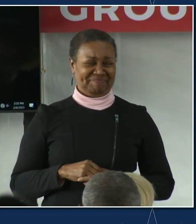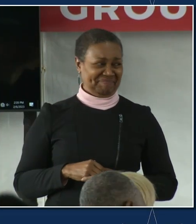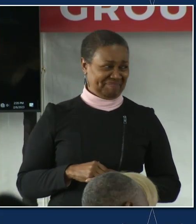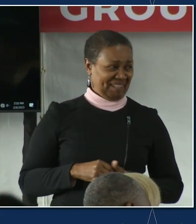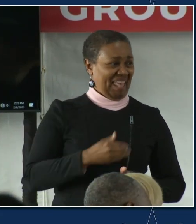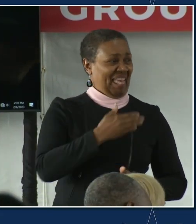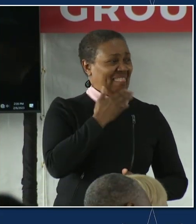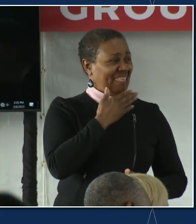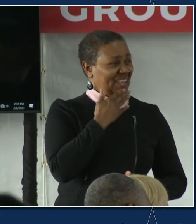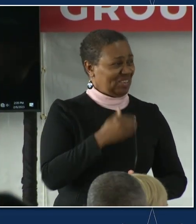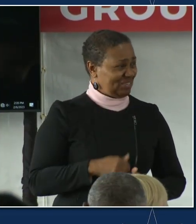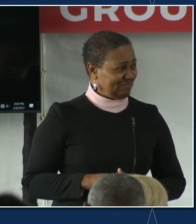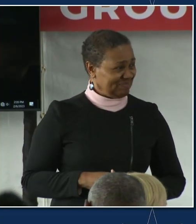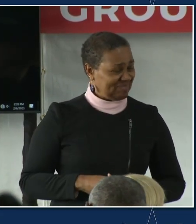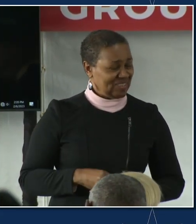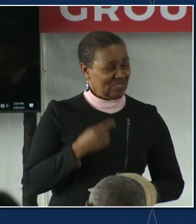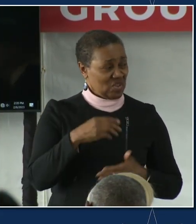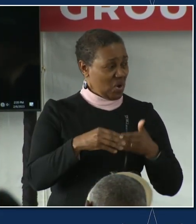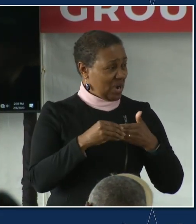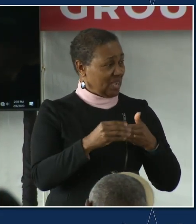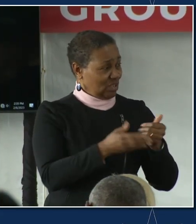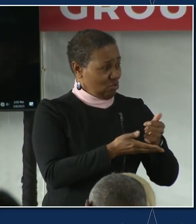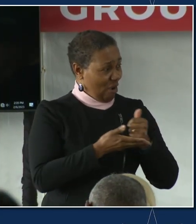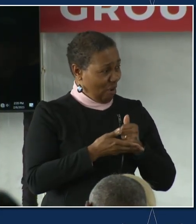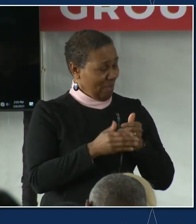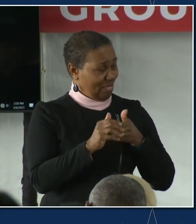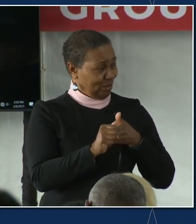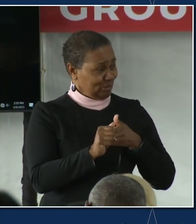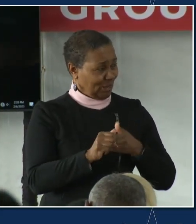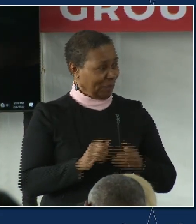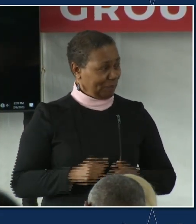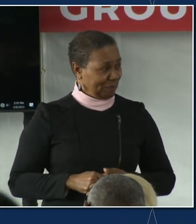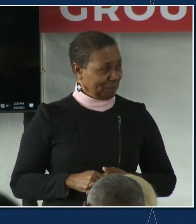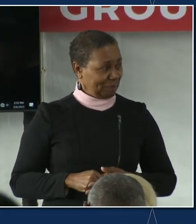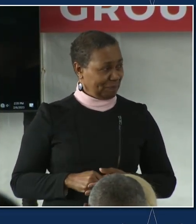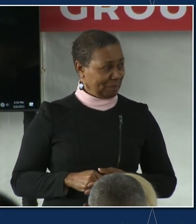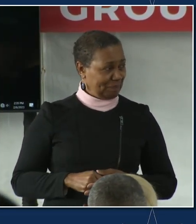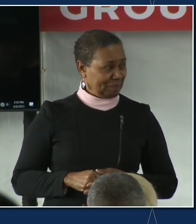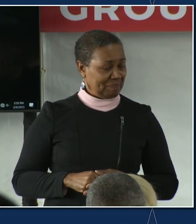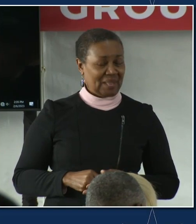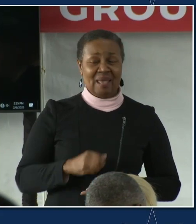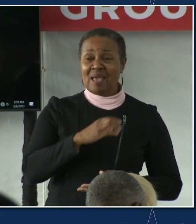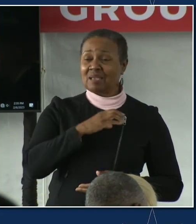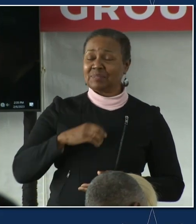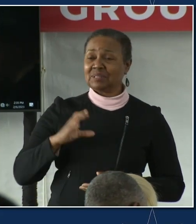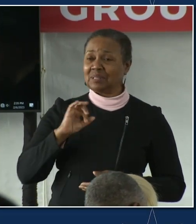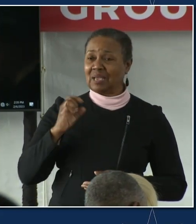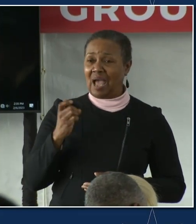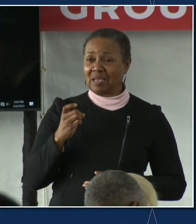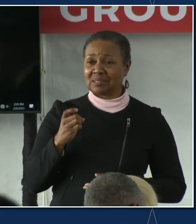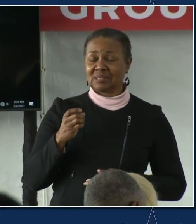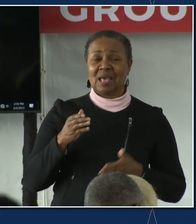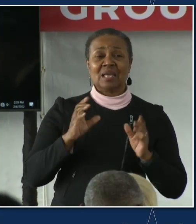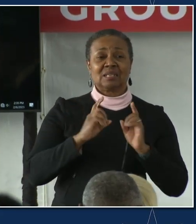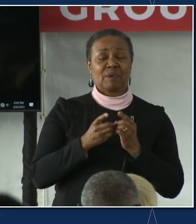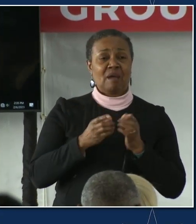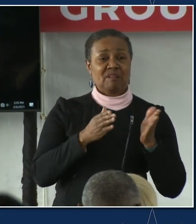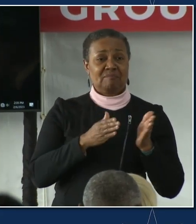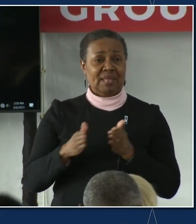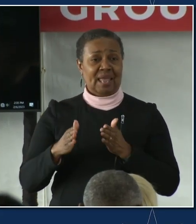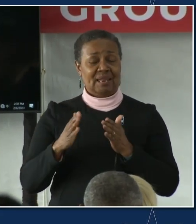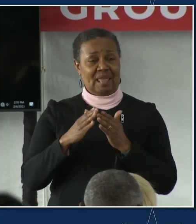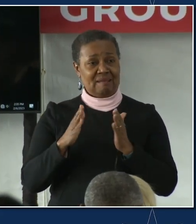Thank you, my brother, for your guidance and leadership. And Commissioner Cox and the Planning Department of